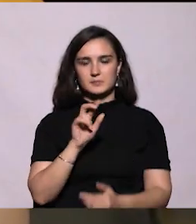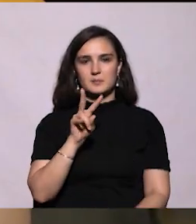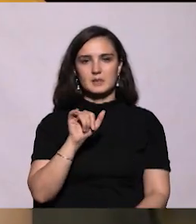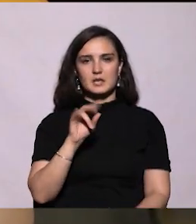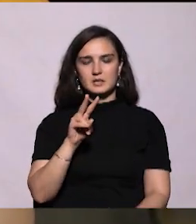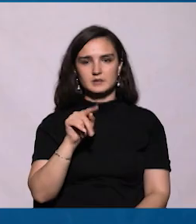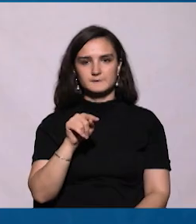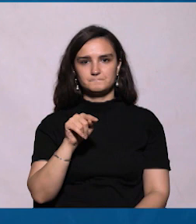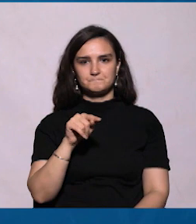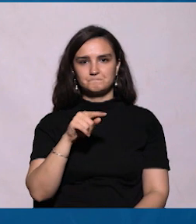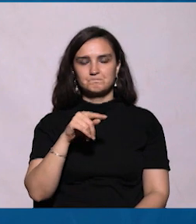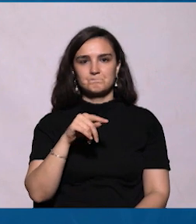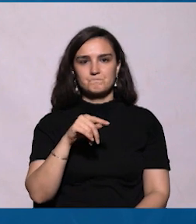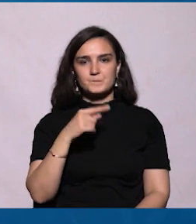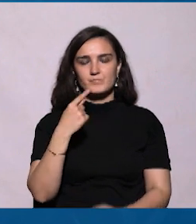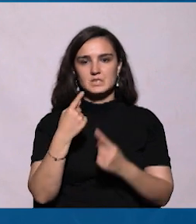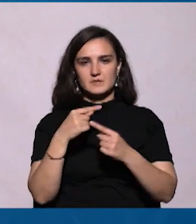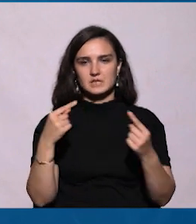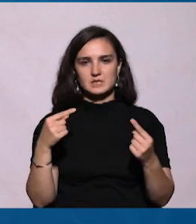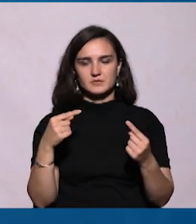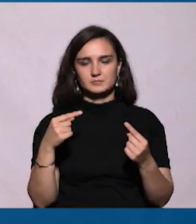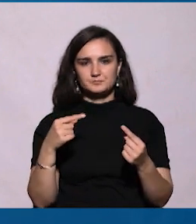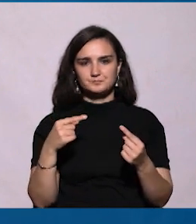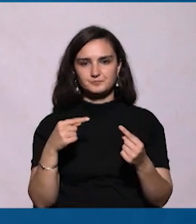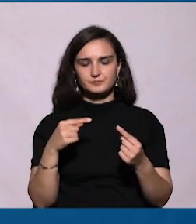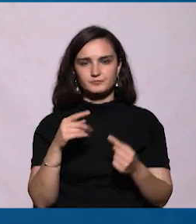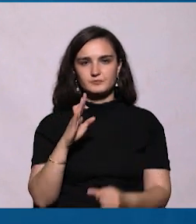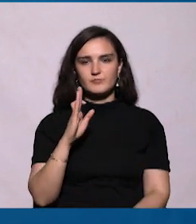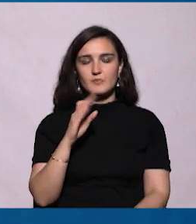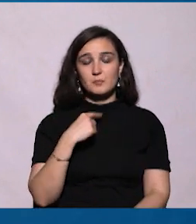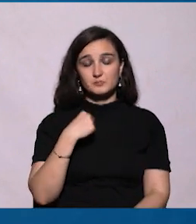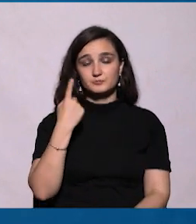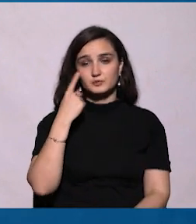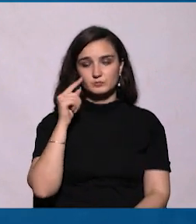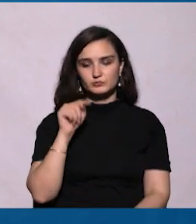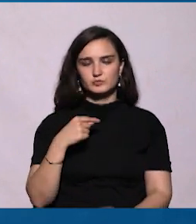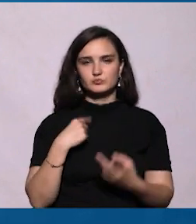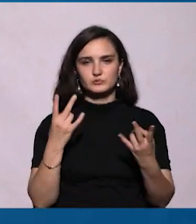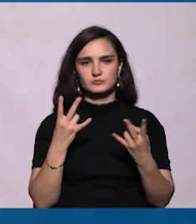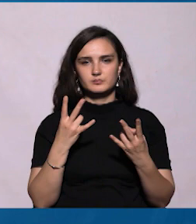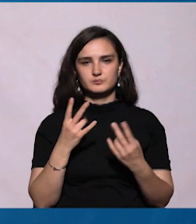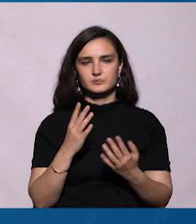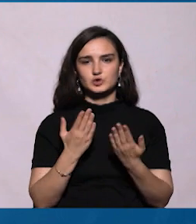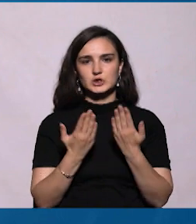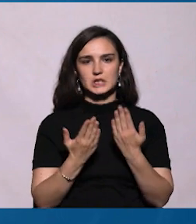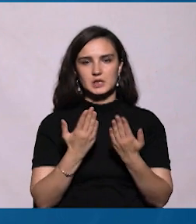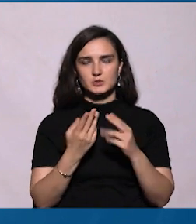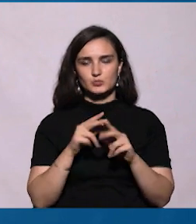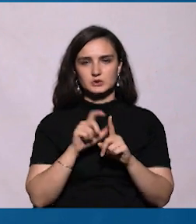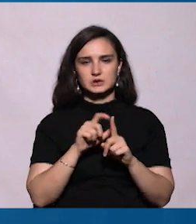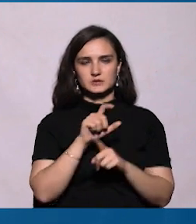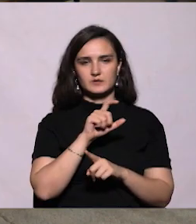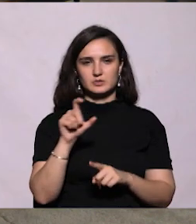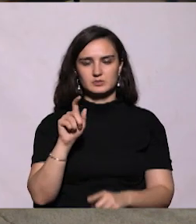than at any other time this year. Mr. Carter, I think here we need comparative because of the word